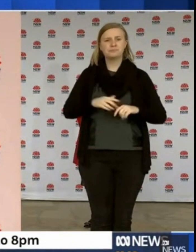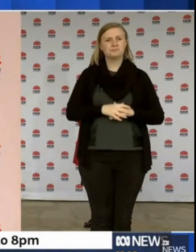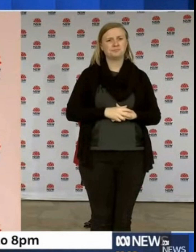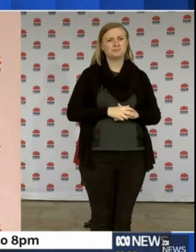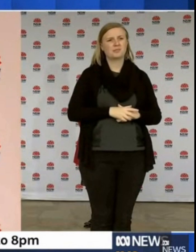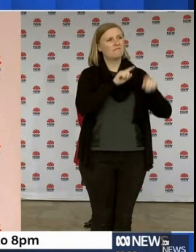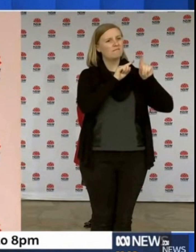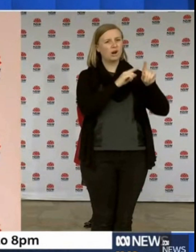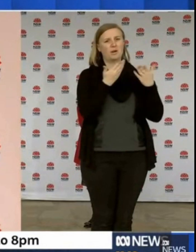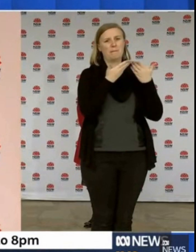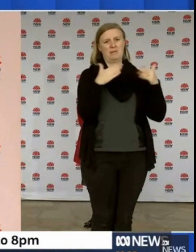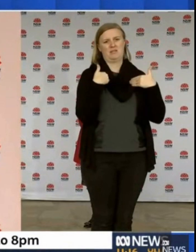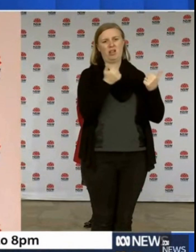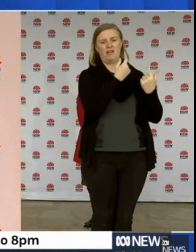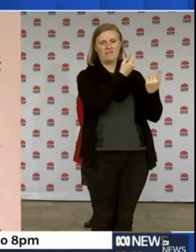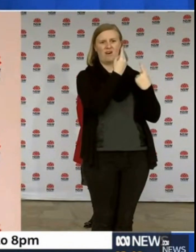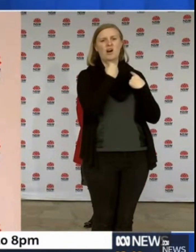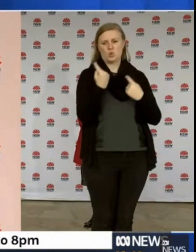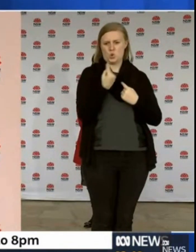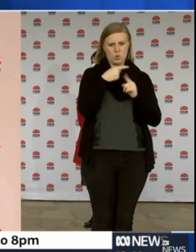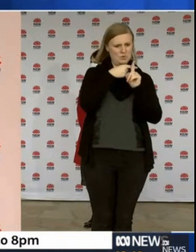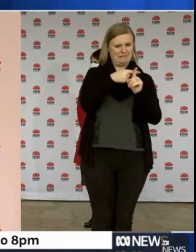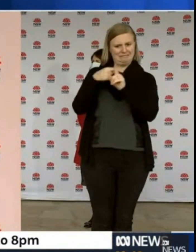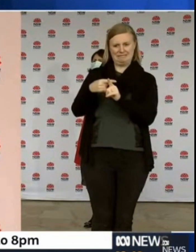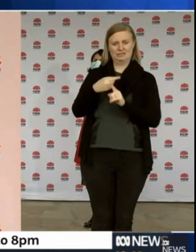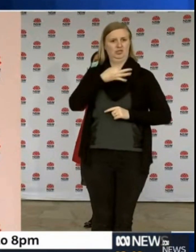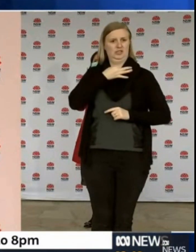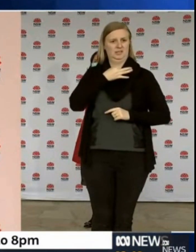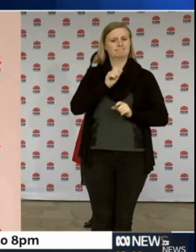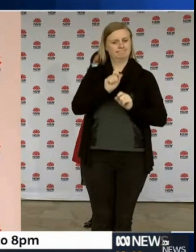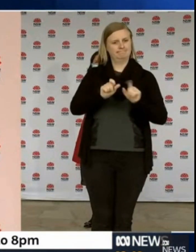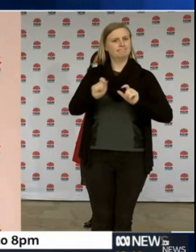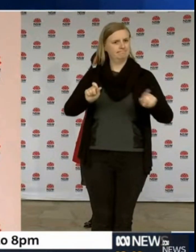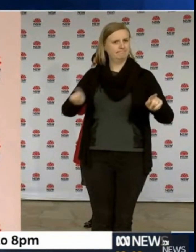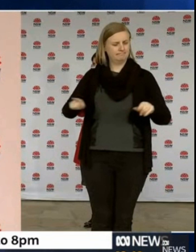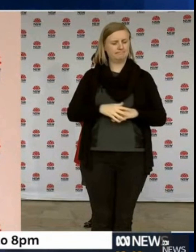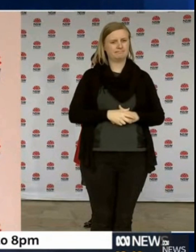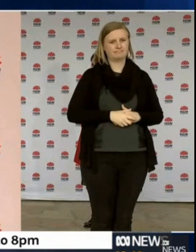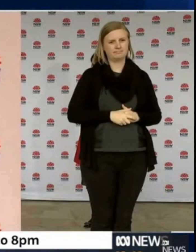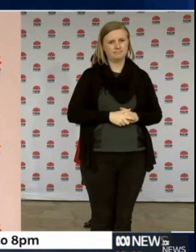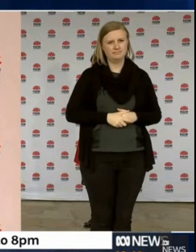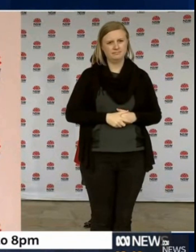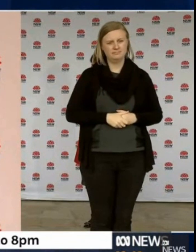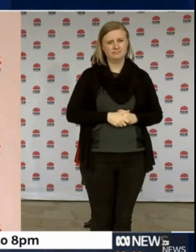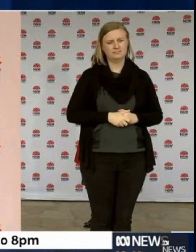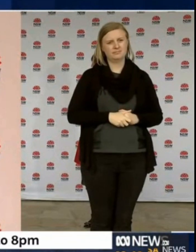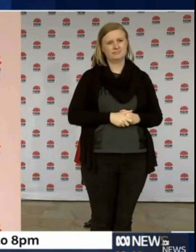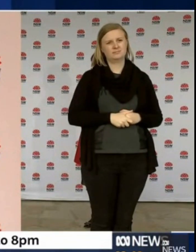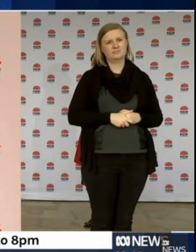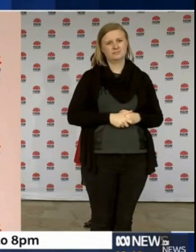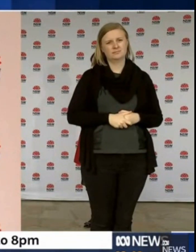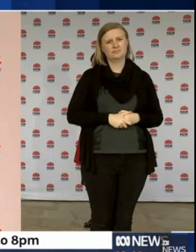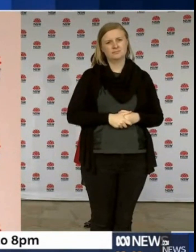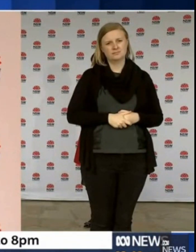consistent with the advice of the Public Health Unit. It is important, we've also had some questions in